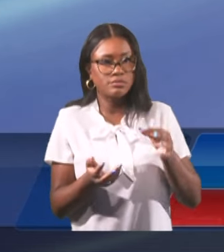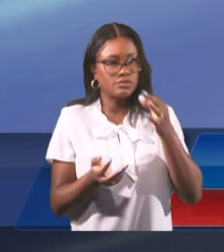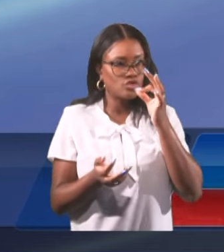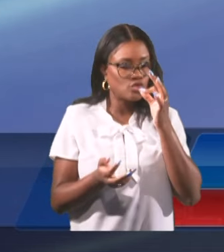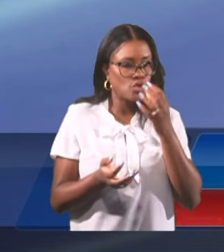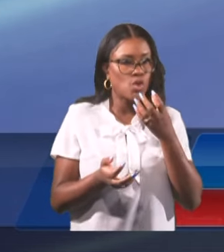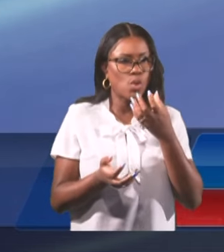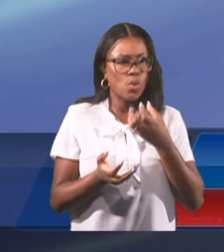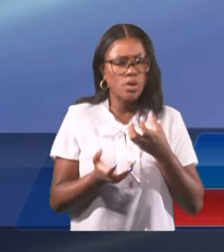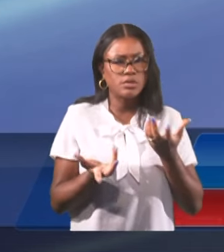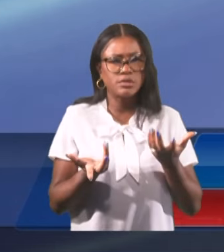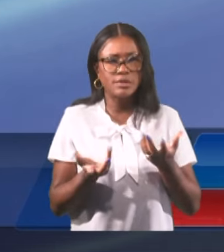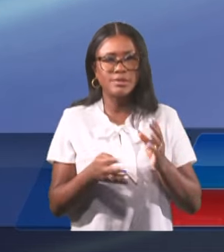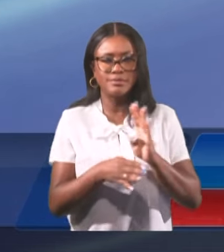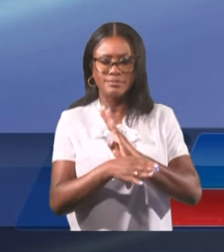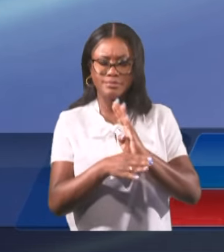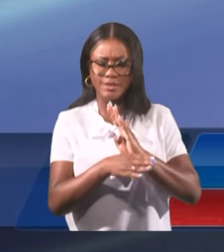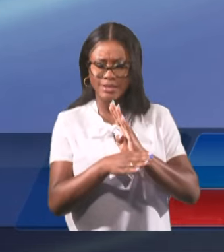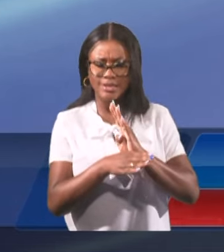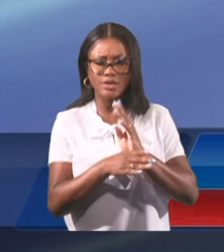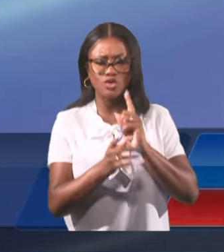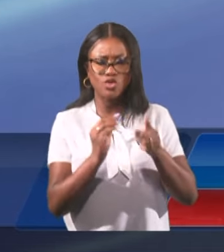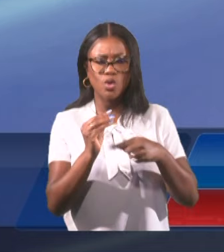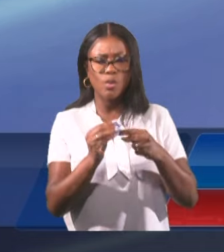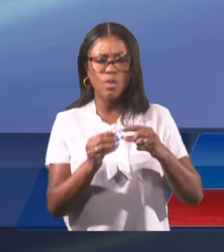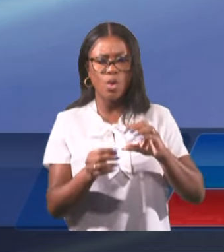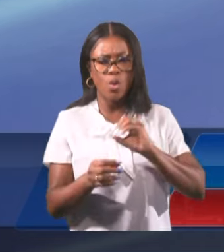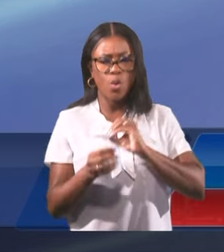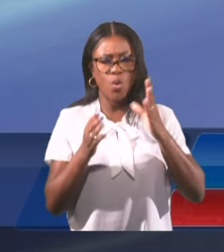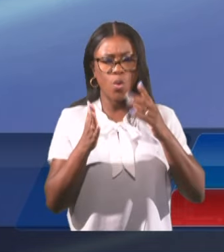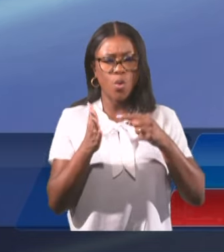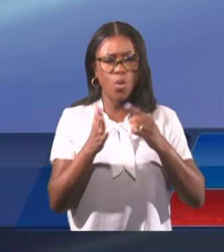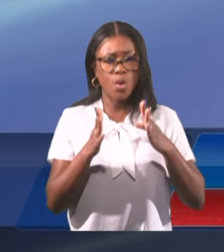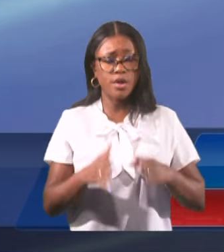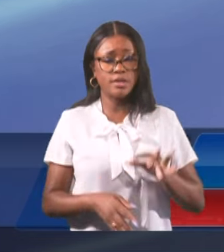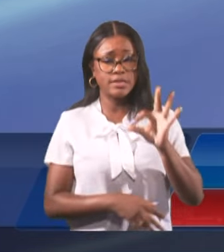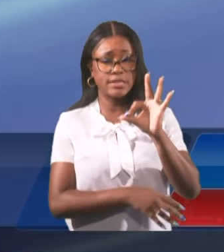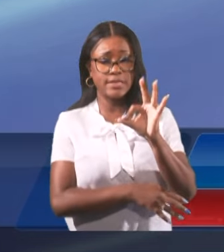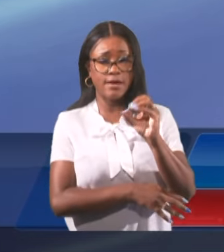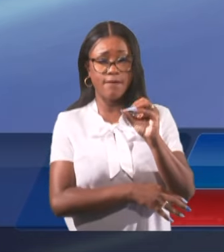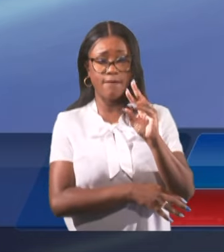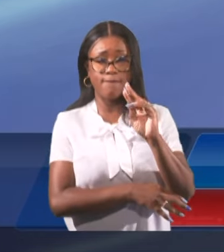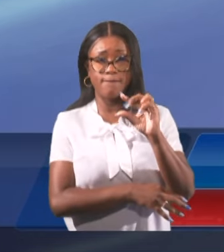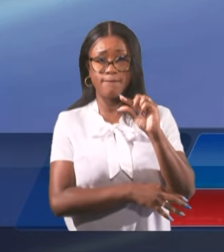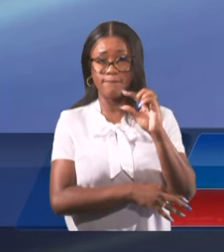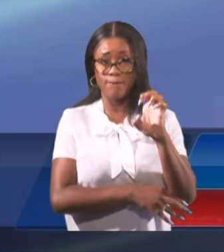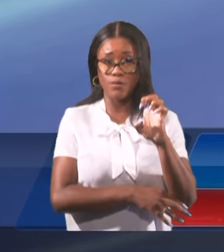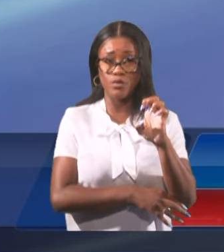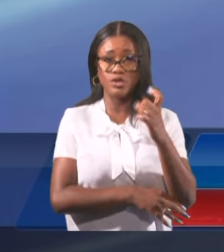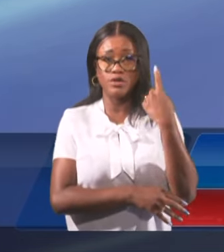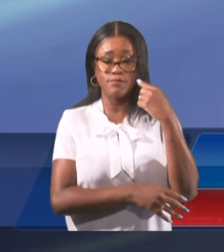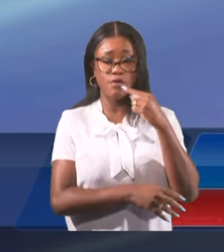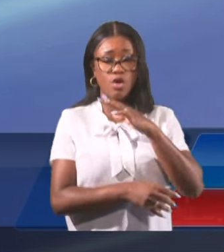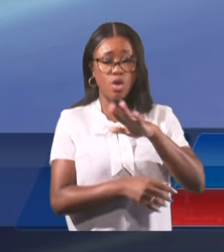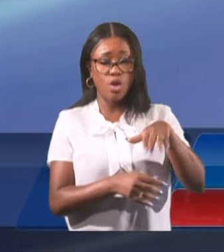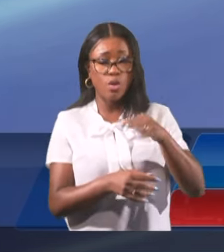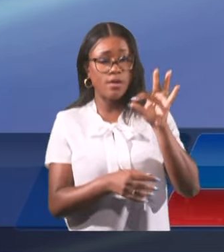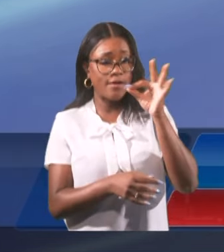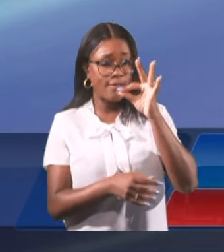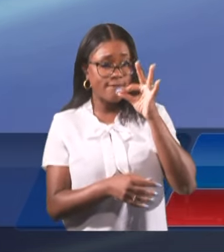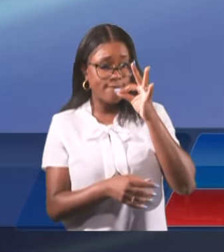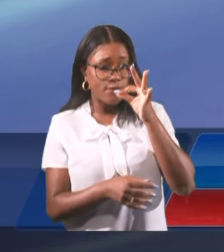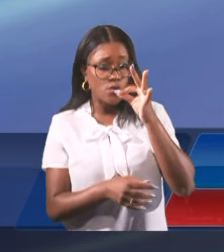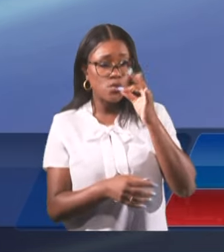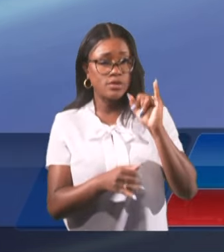tonight's Business Insight, Sunil Lalla chats with the owners of The Forge, which aims to be a trailblazer for the local food and